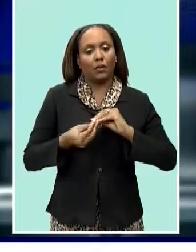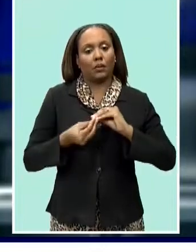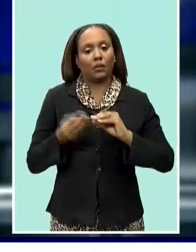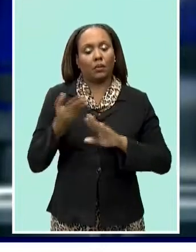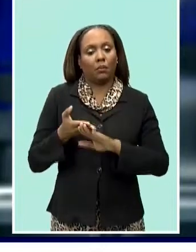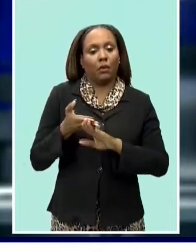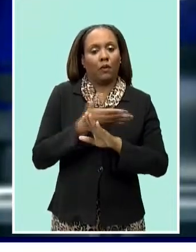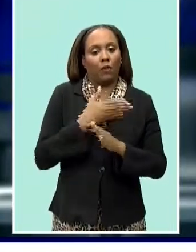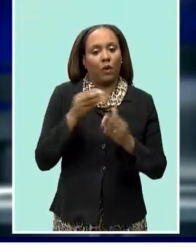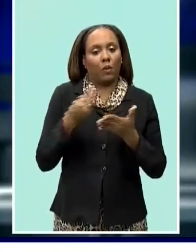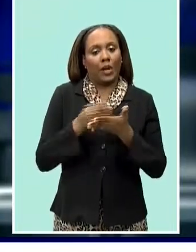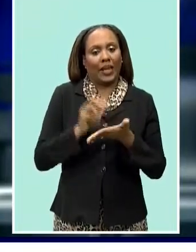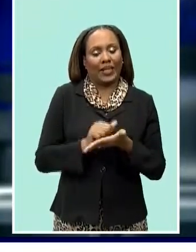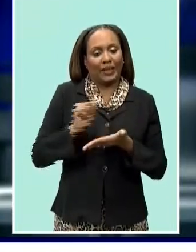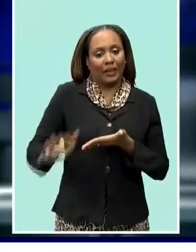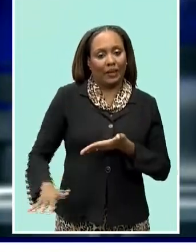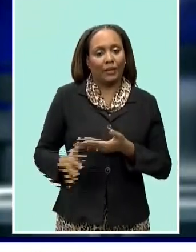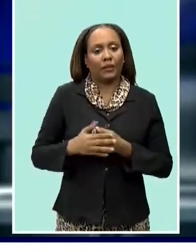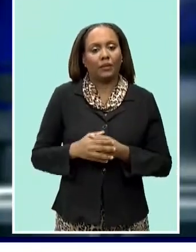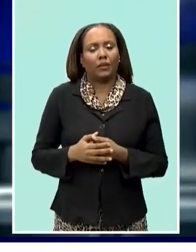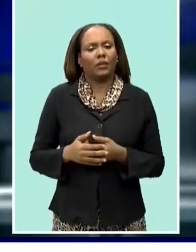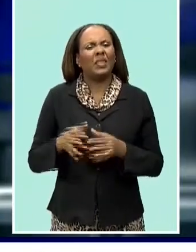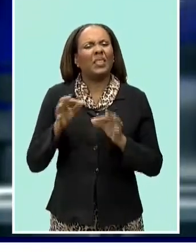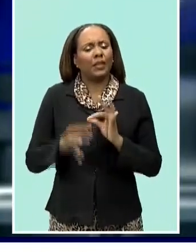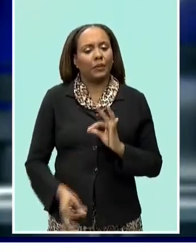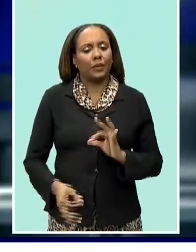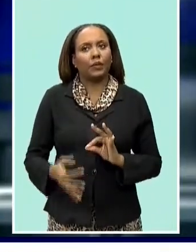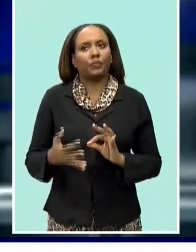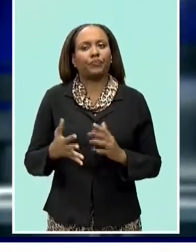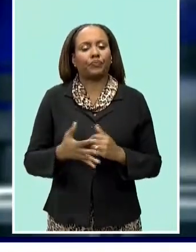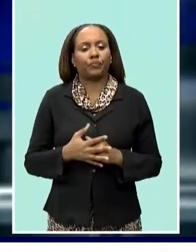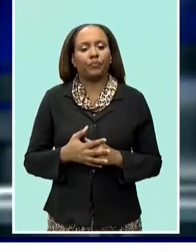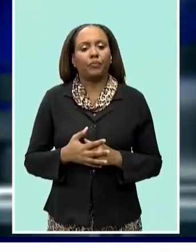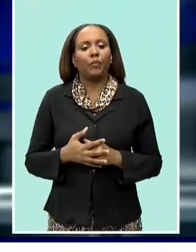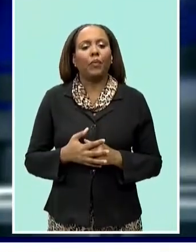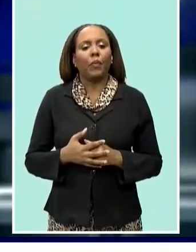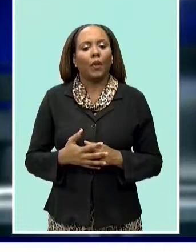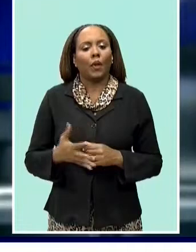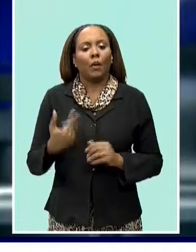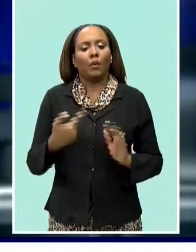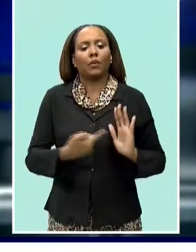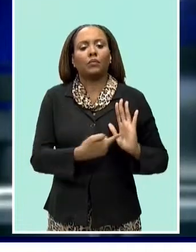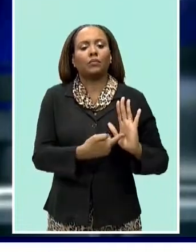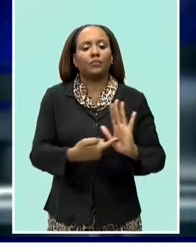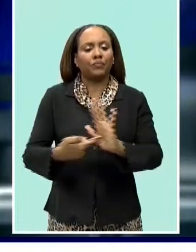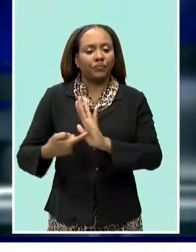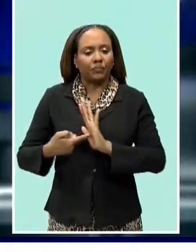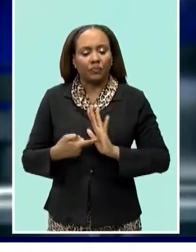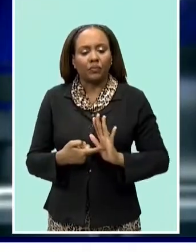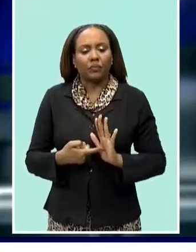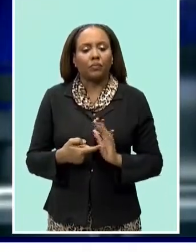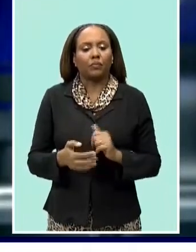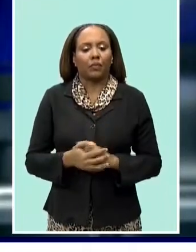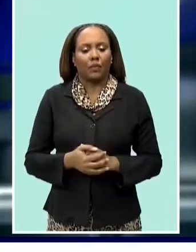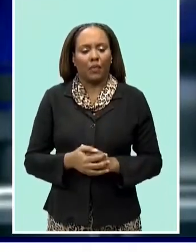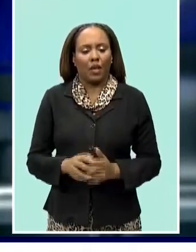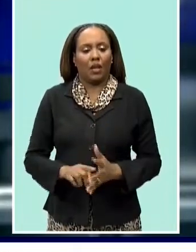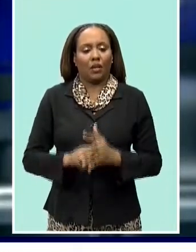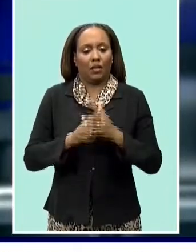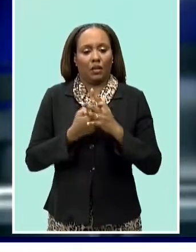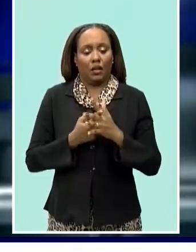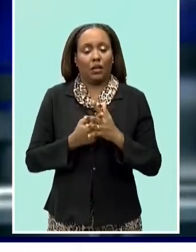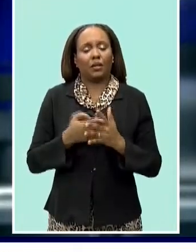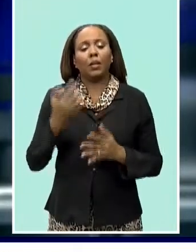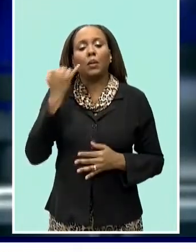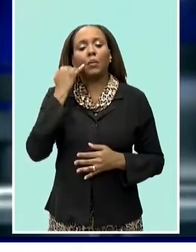before other deductions. Now, to make this more simple, we're actually going to leave off the cents and rounding everything to the nearest dollar. So with